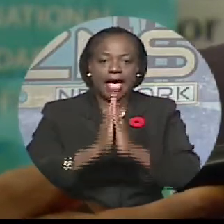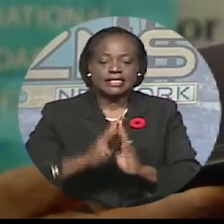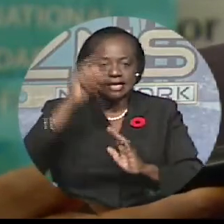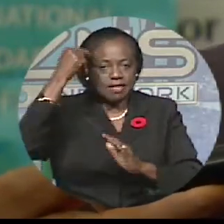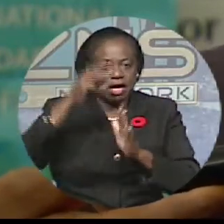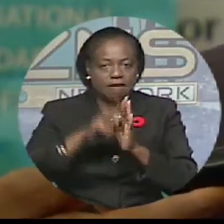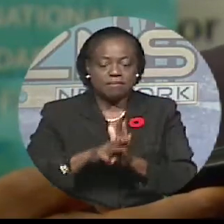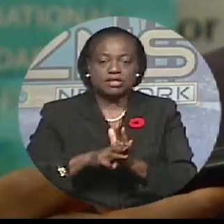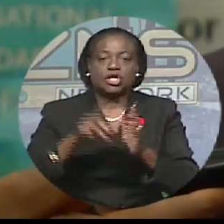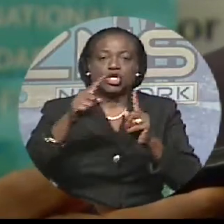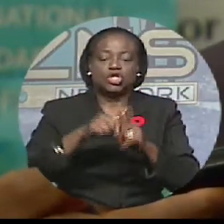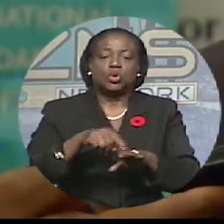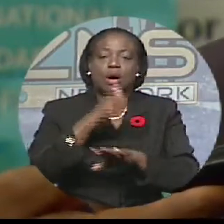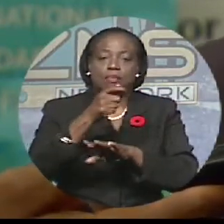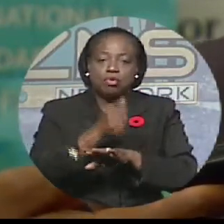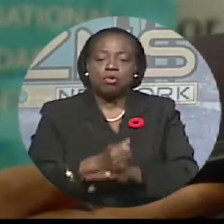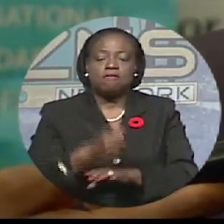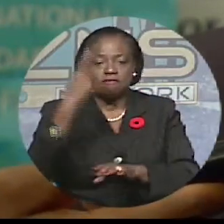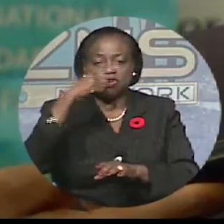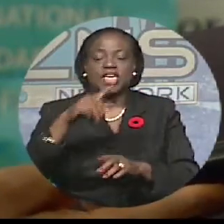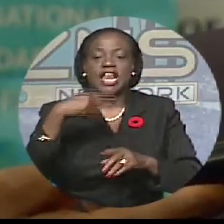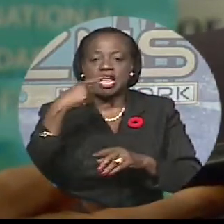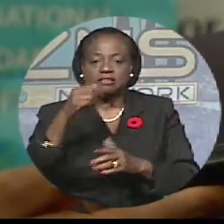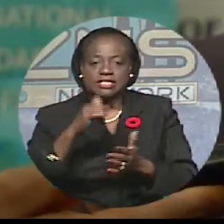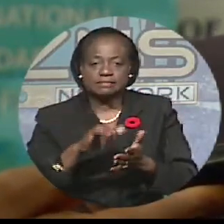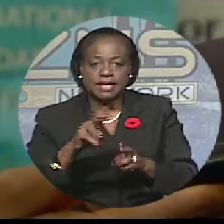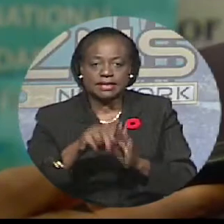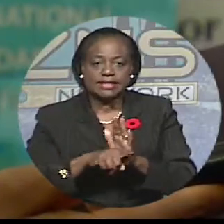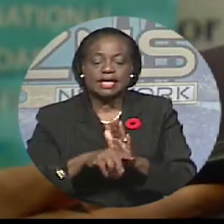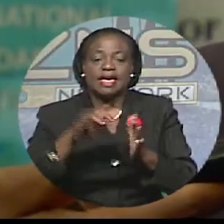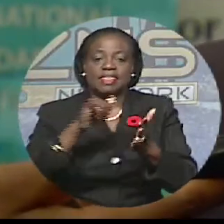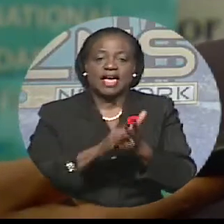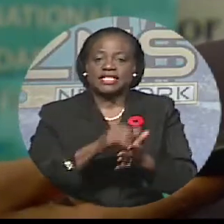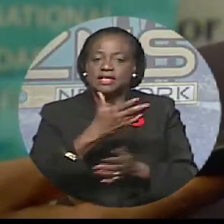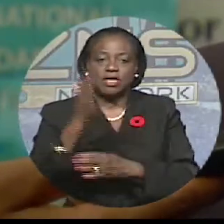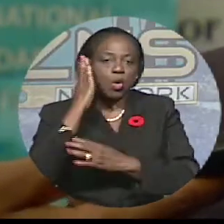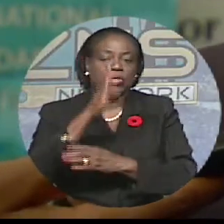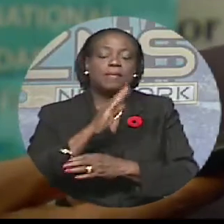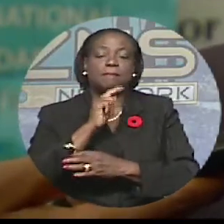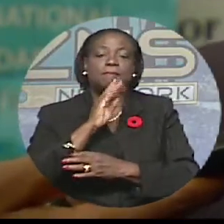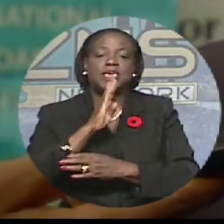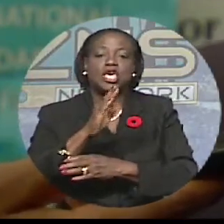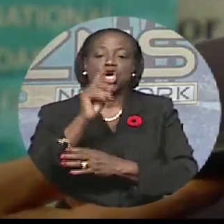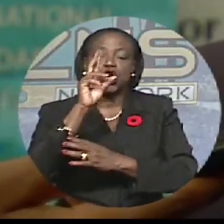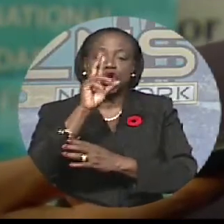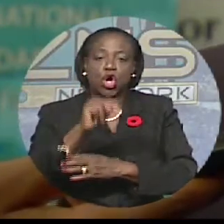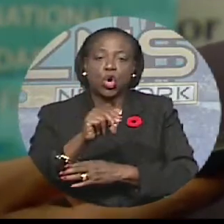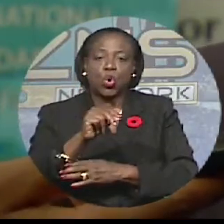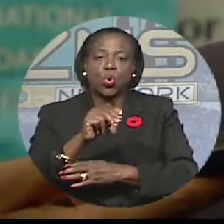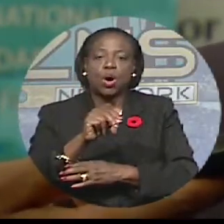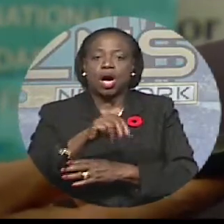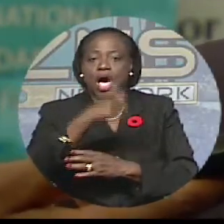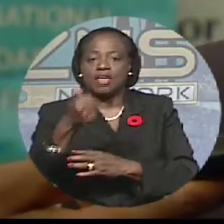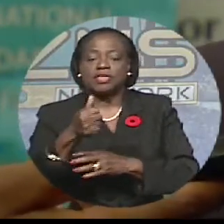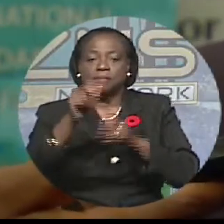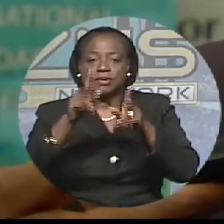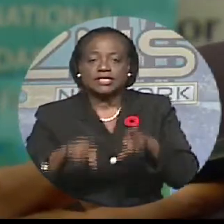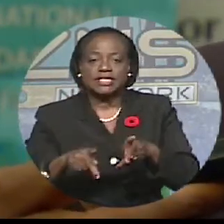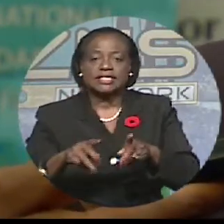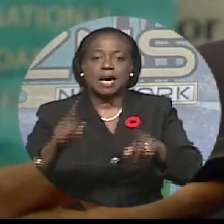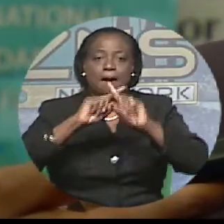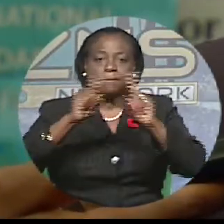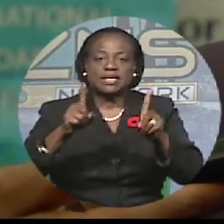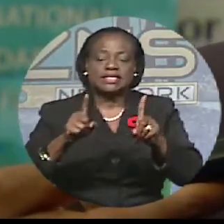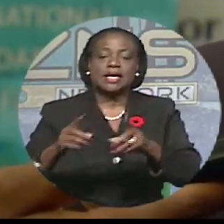to formally approve for announcement that there will be no nationals other than Bahamians